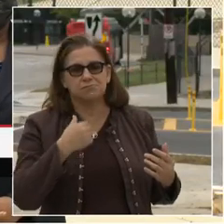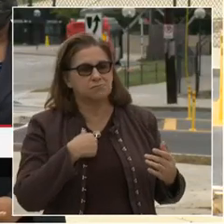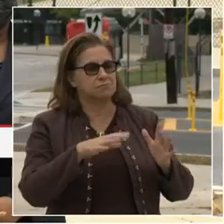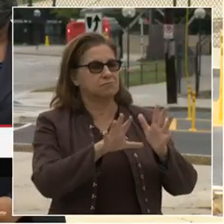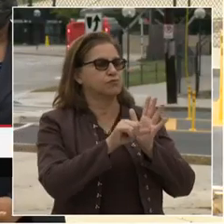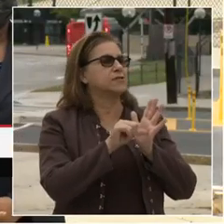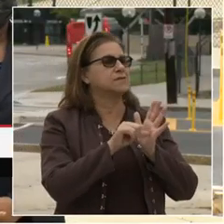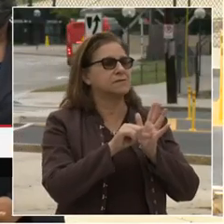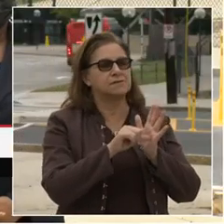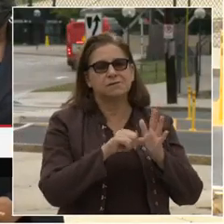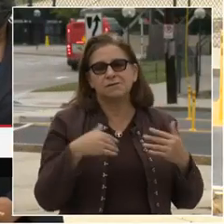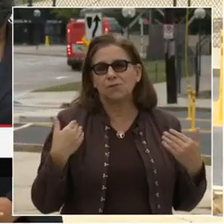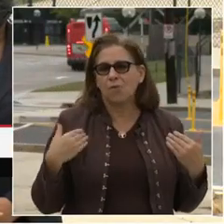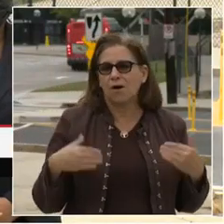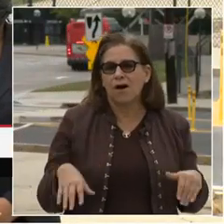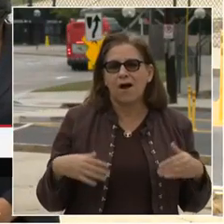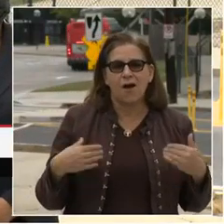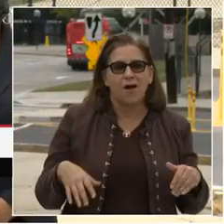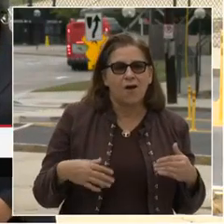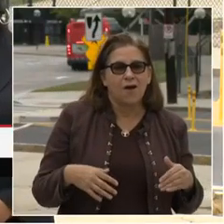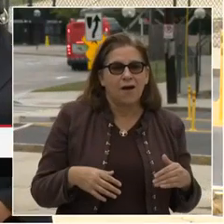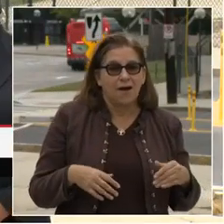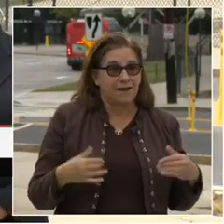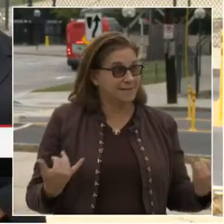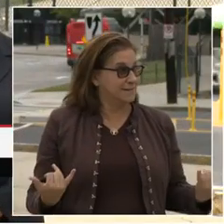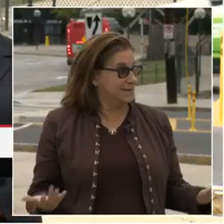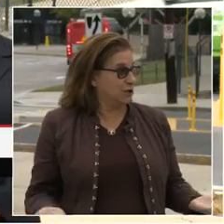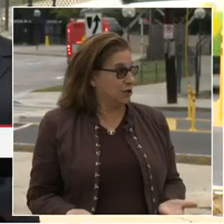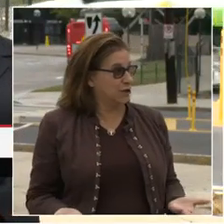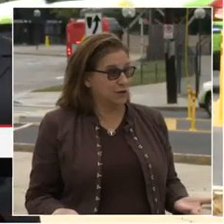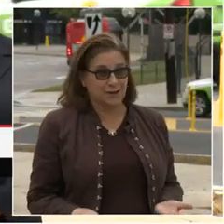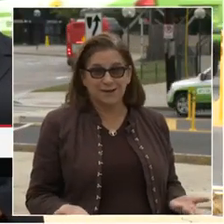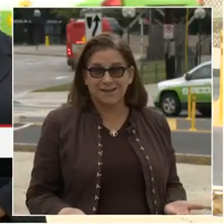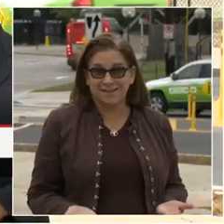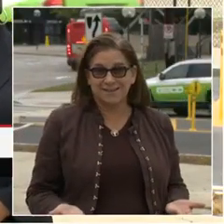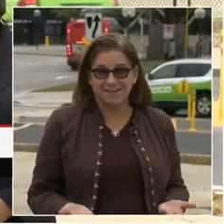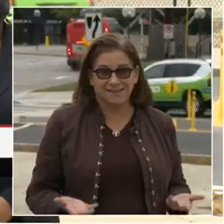things happening. And so this project developed for many years